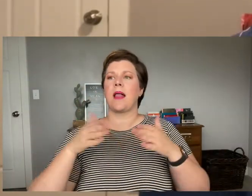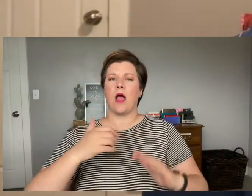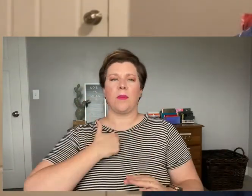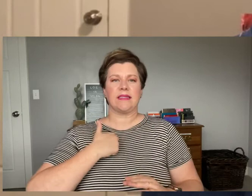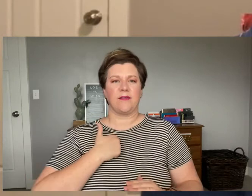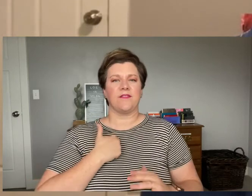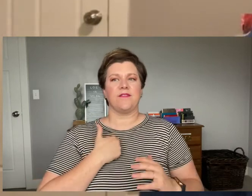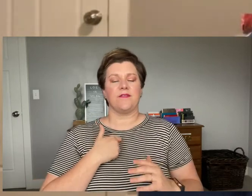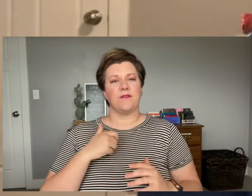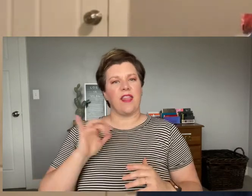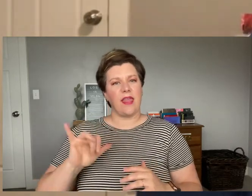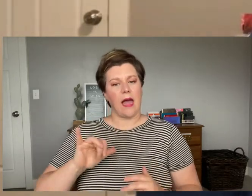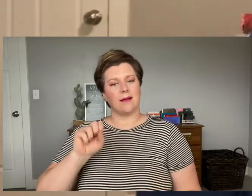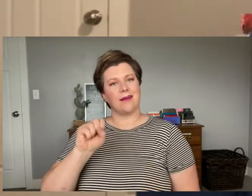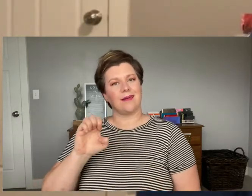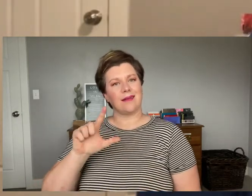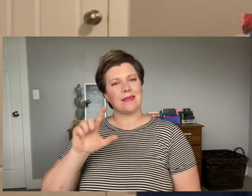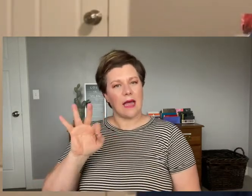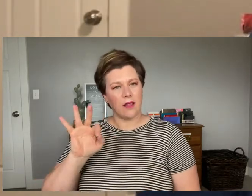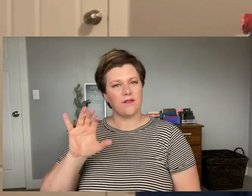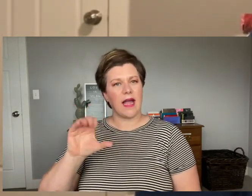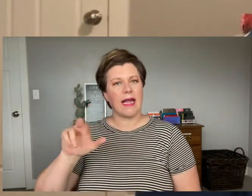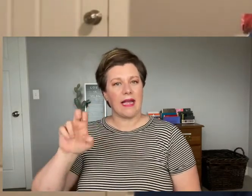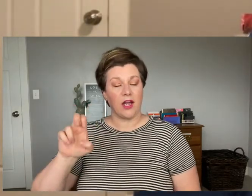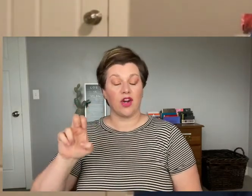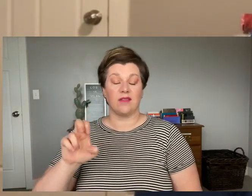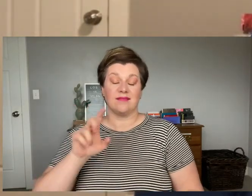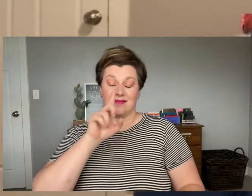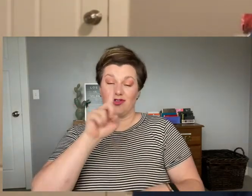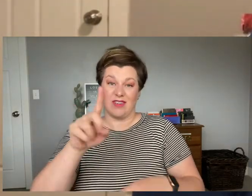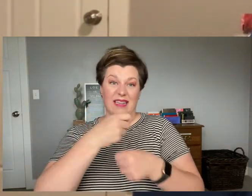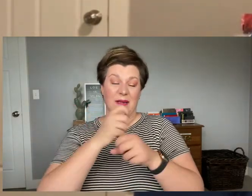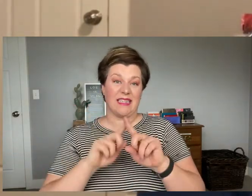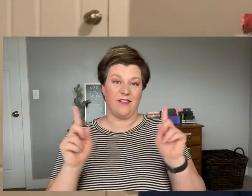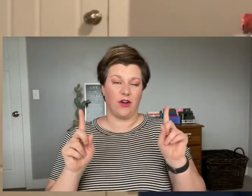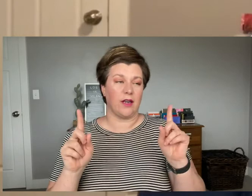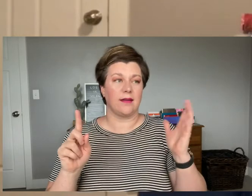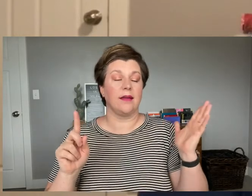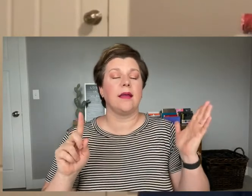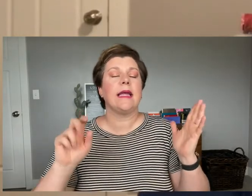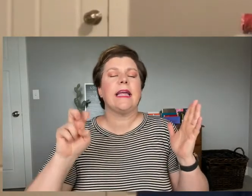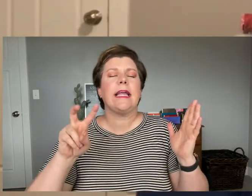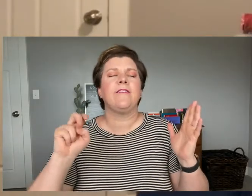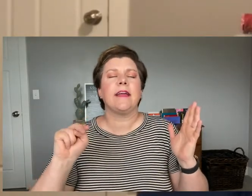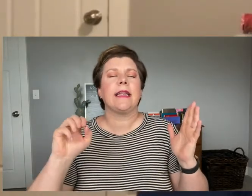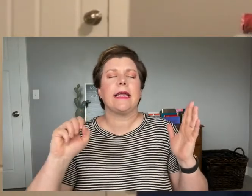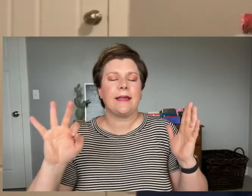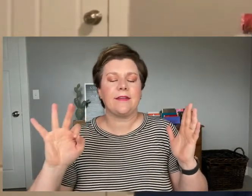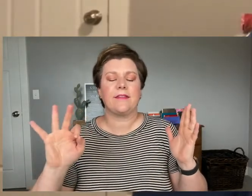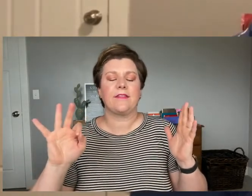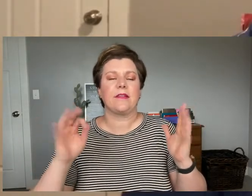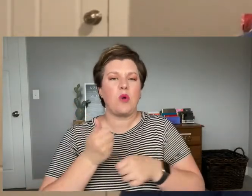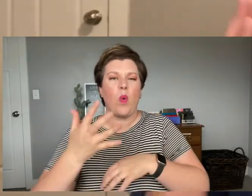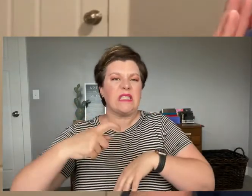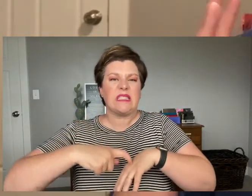that time and giving myself that self-care has really made a difference in my life. And even if